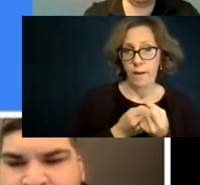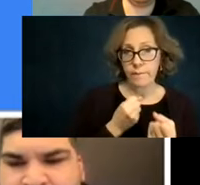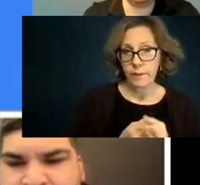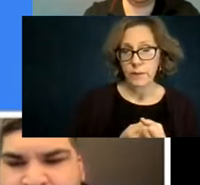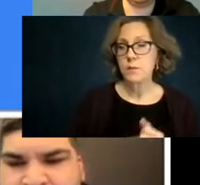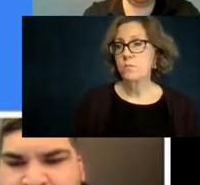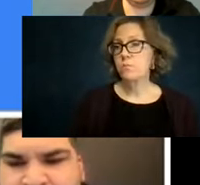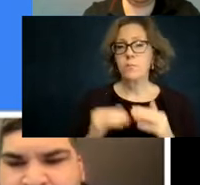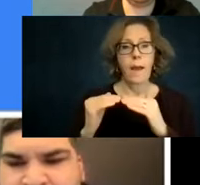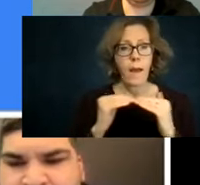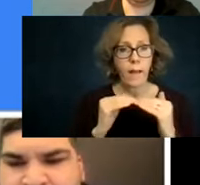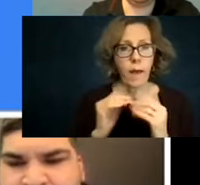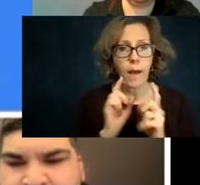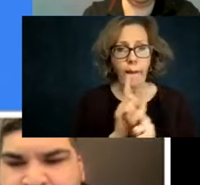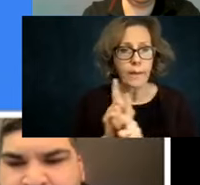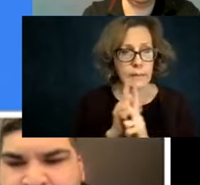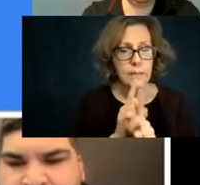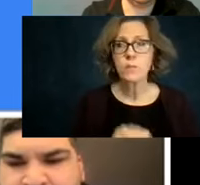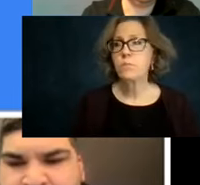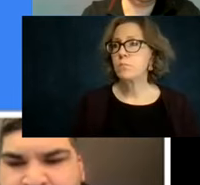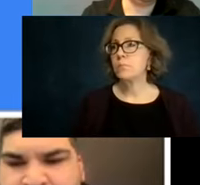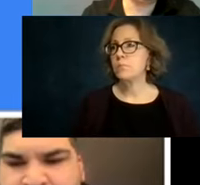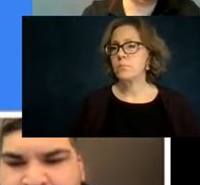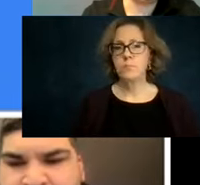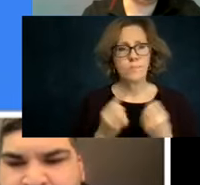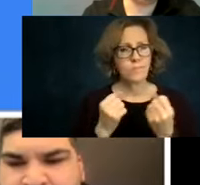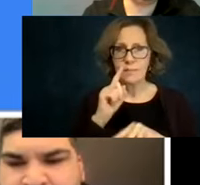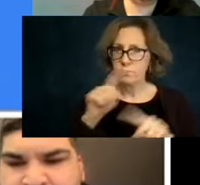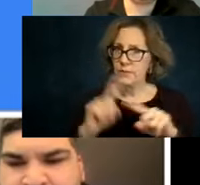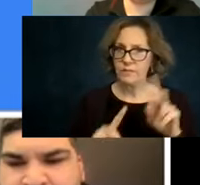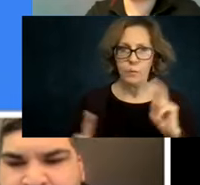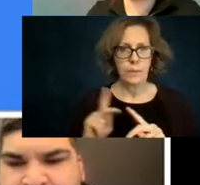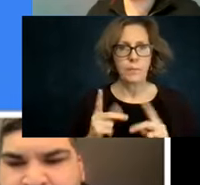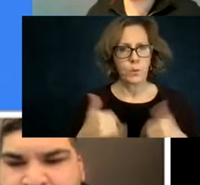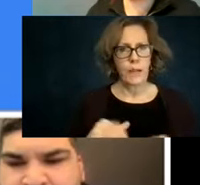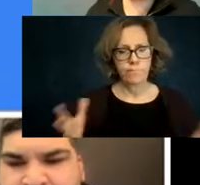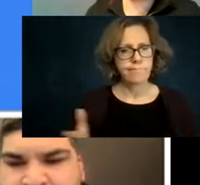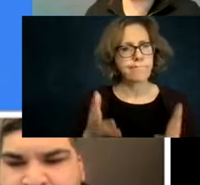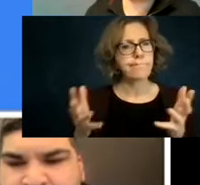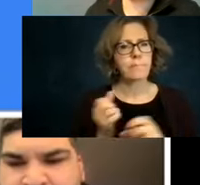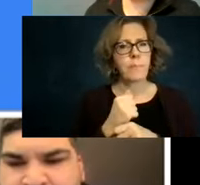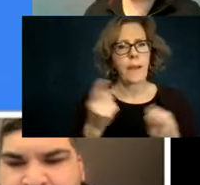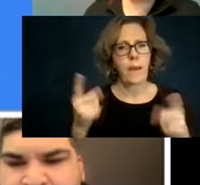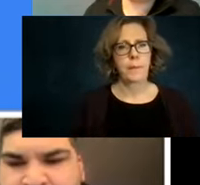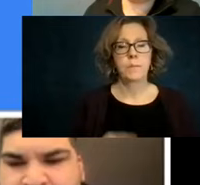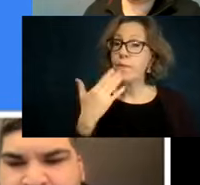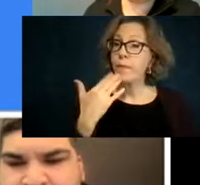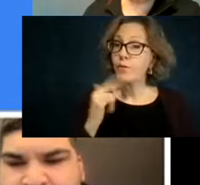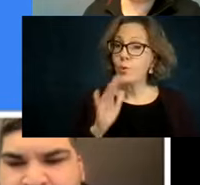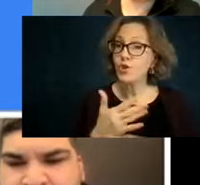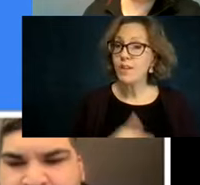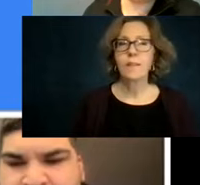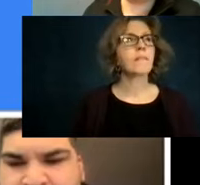supporters, everyone makes a difference in getting this stuff to happen. So thank you for sharing a little bit about that, Fran. I think we're